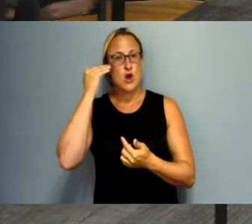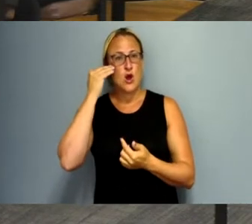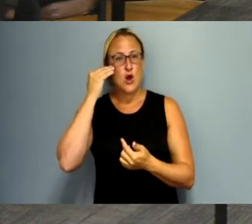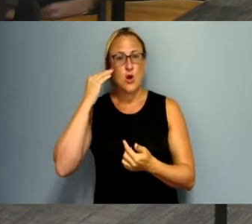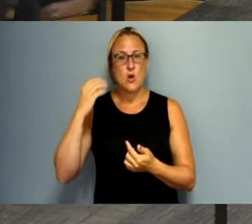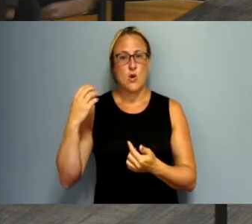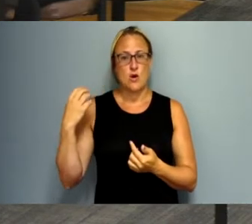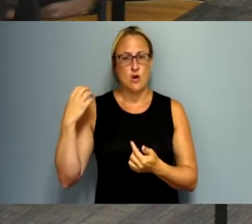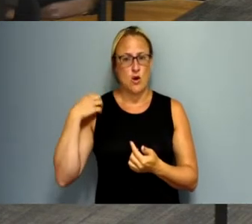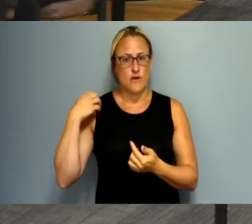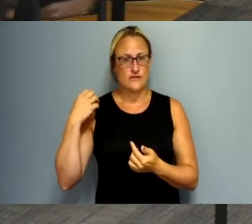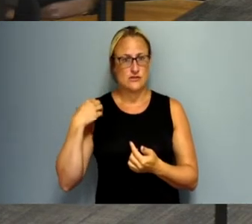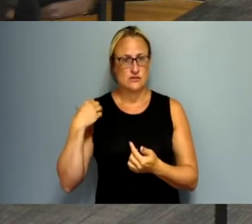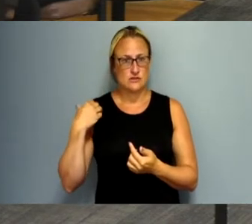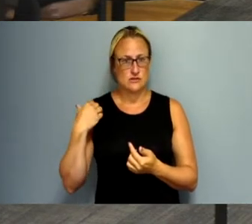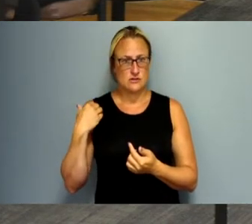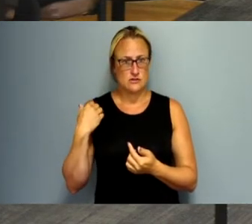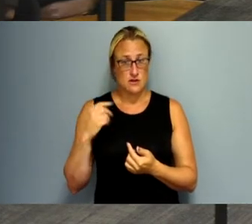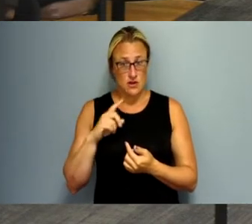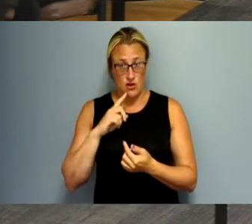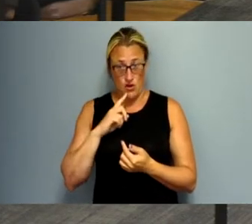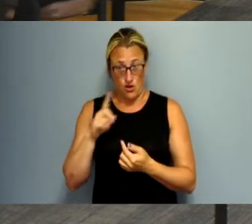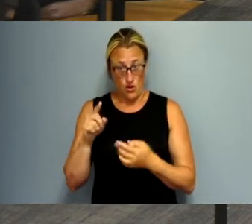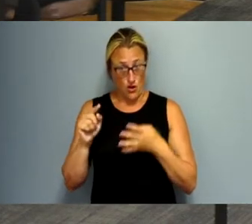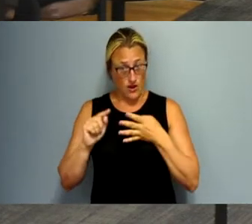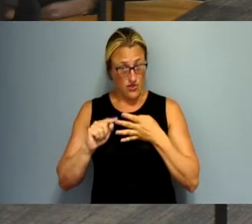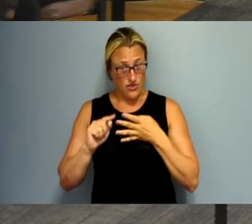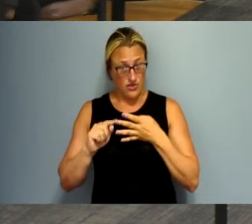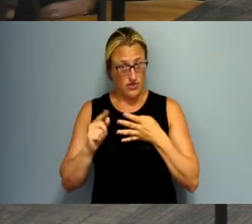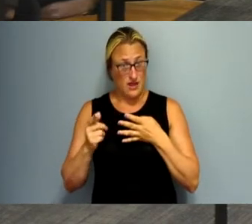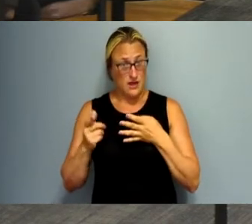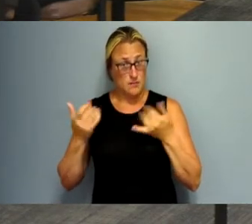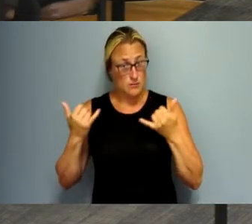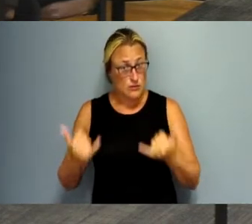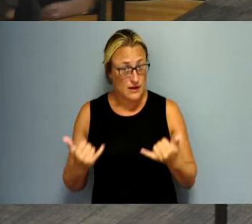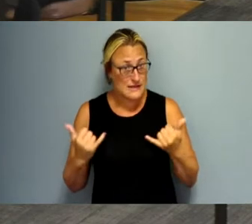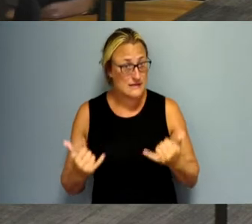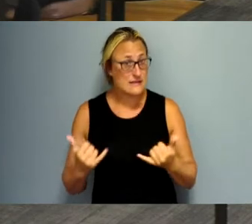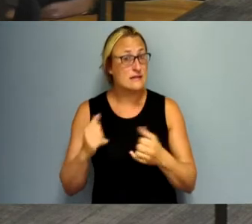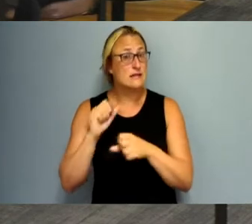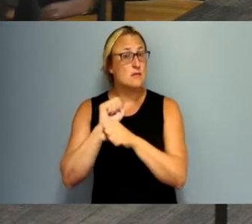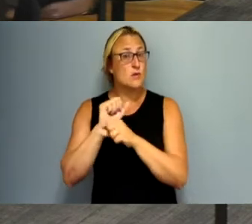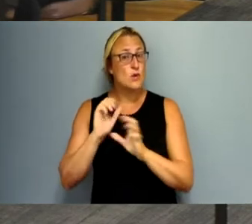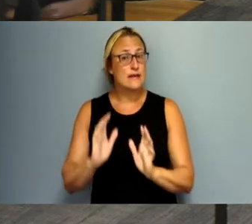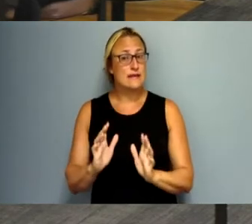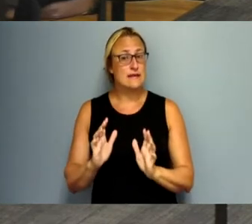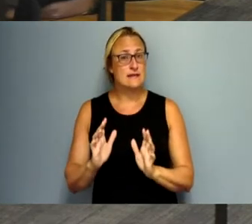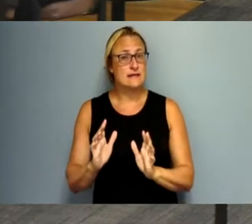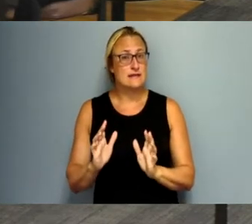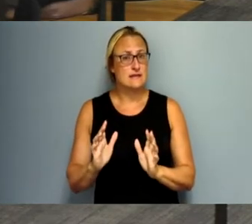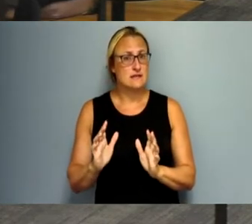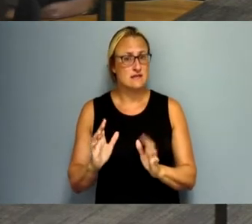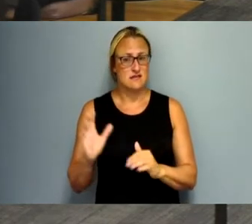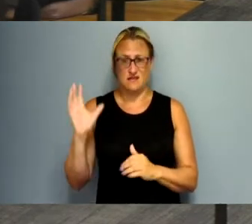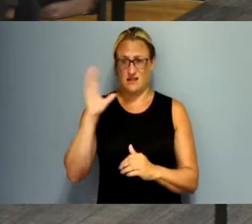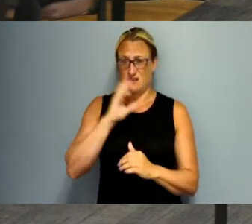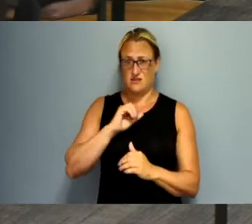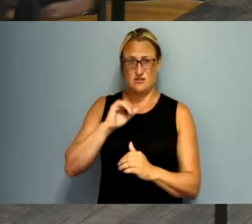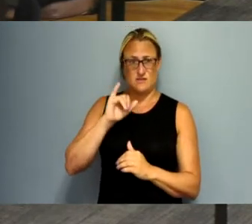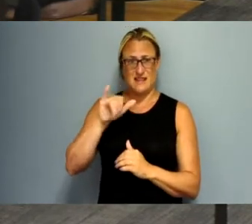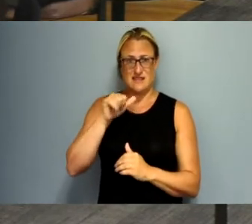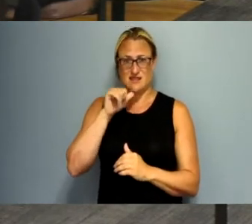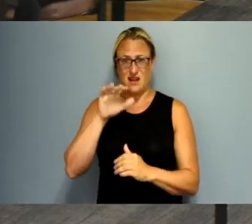are they present employees? And I'm assuming that that doesn't entail